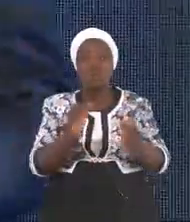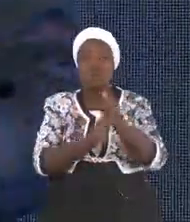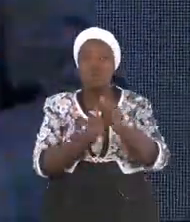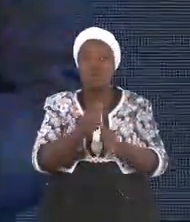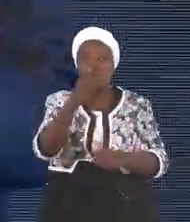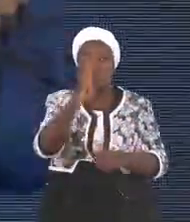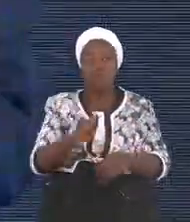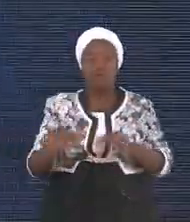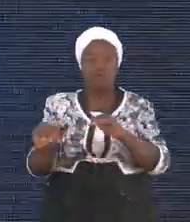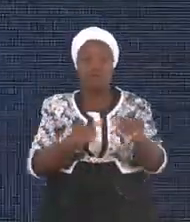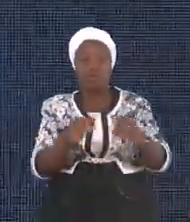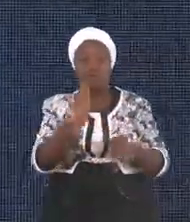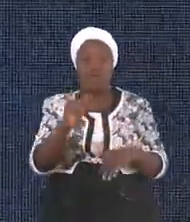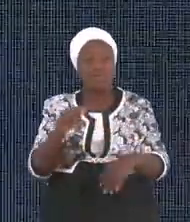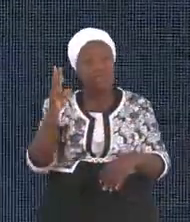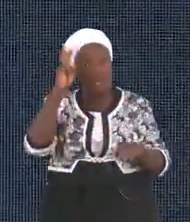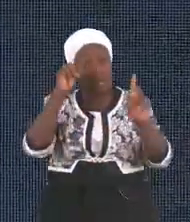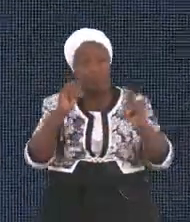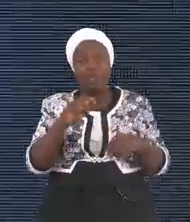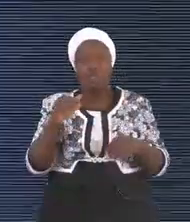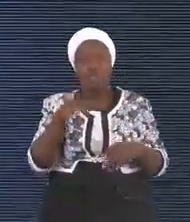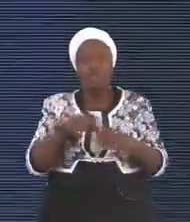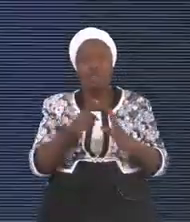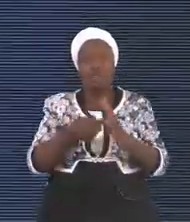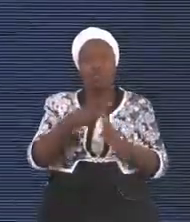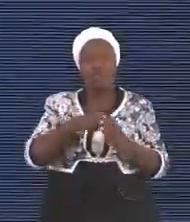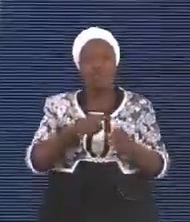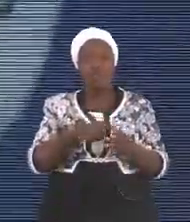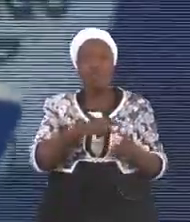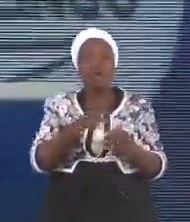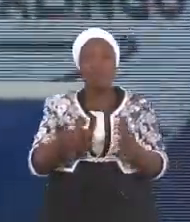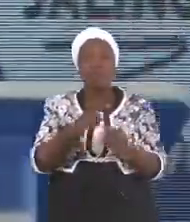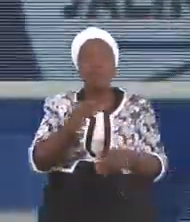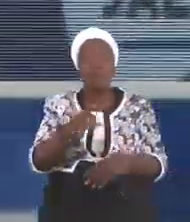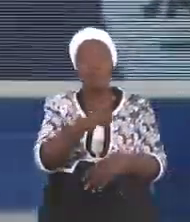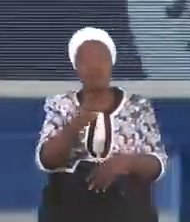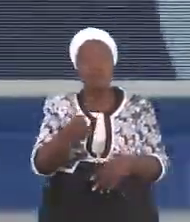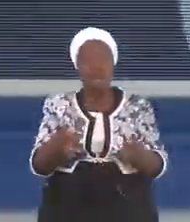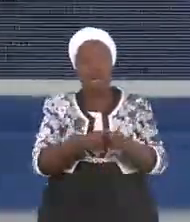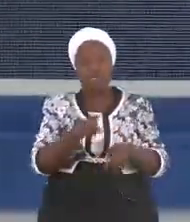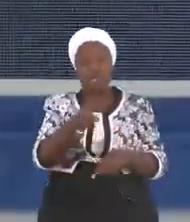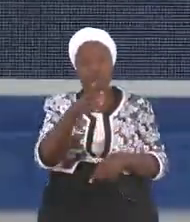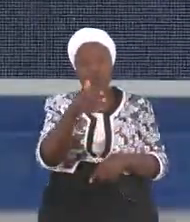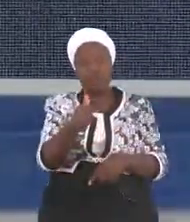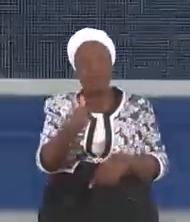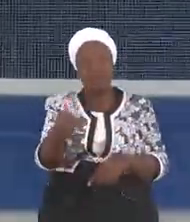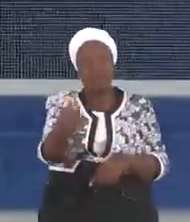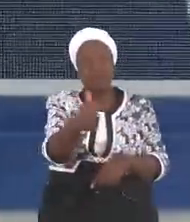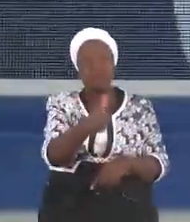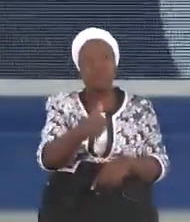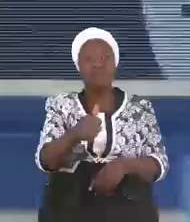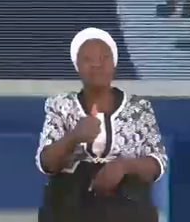him in the midst of you, as ye yourselves also know. Those three words